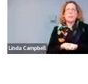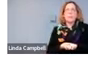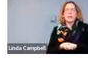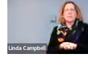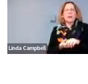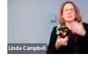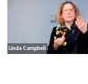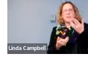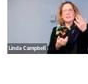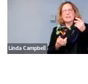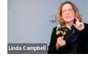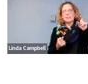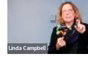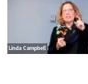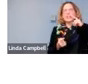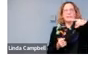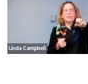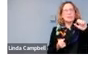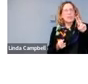of them down to find them.